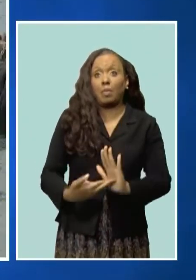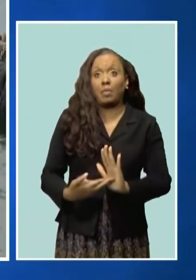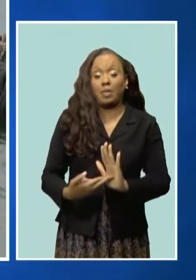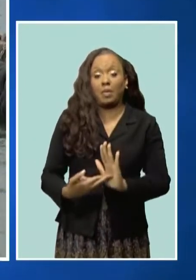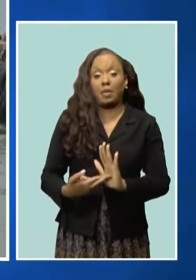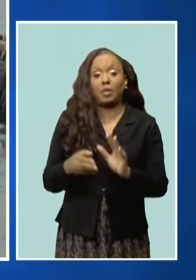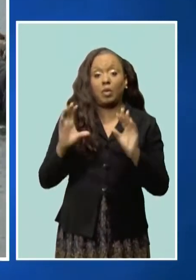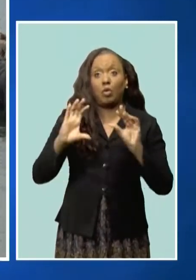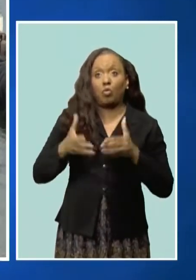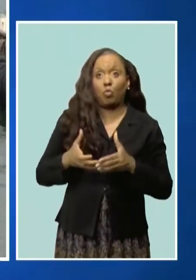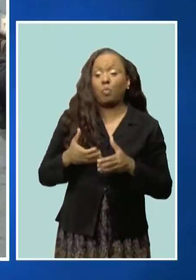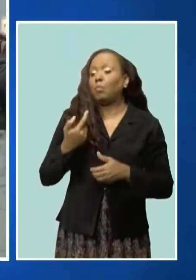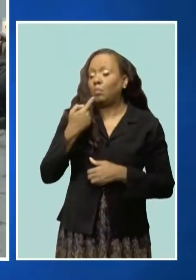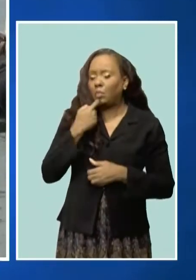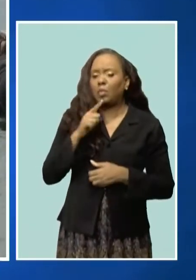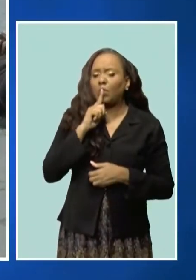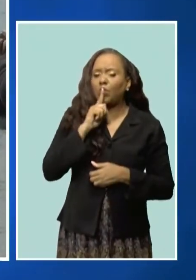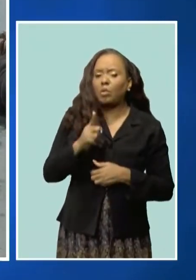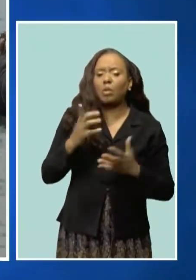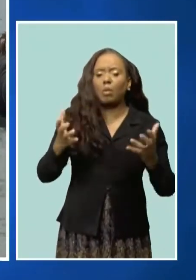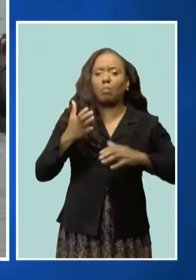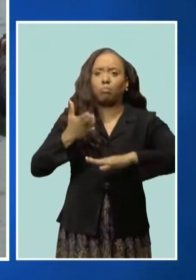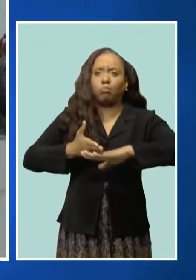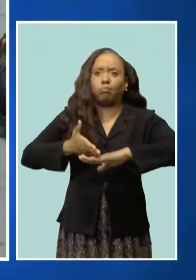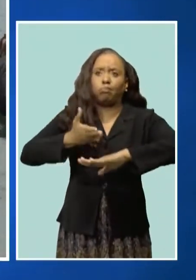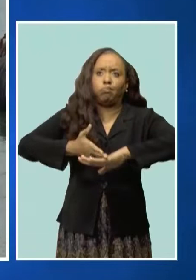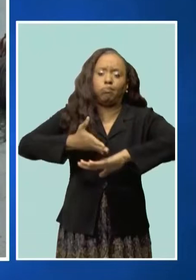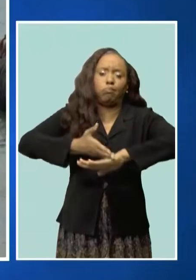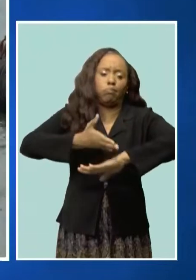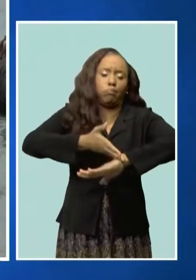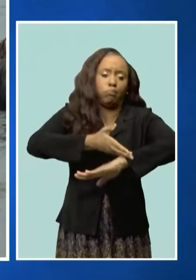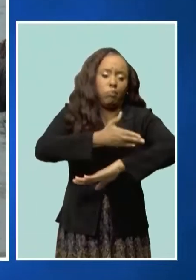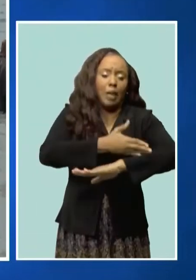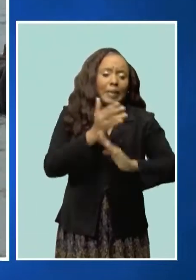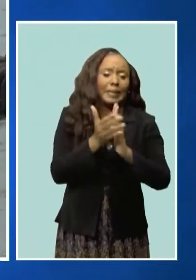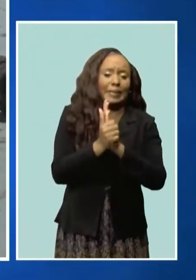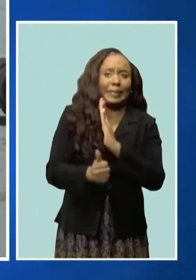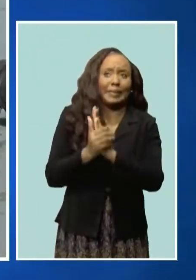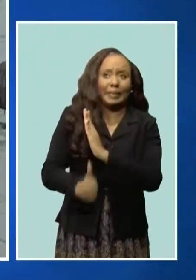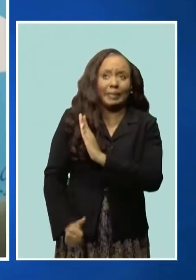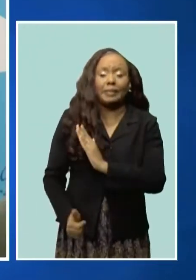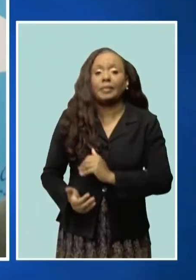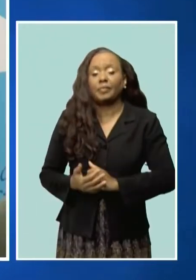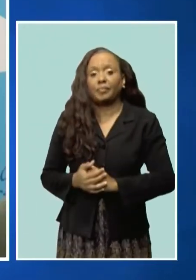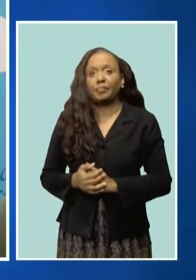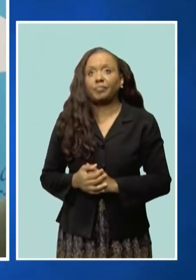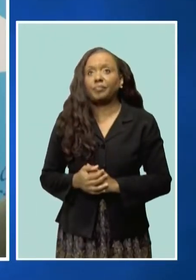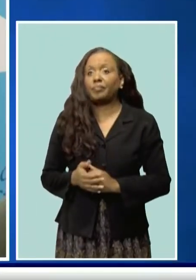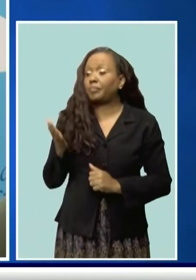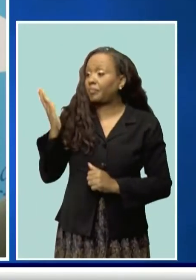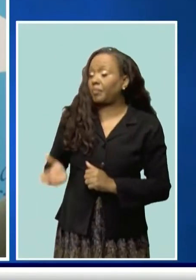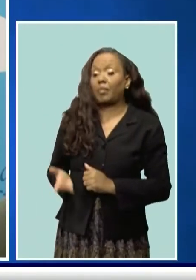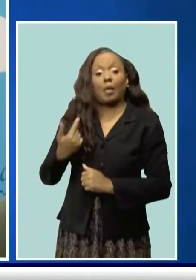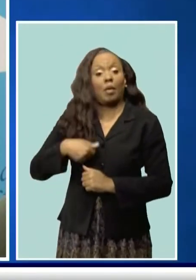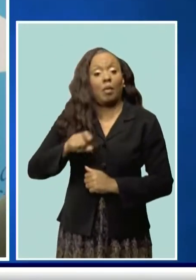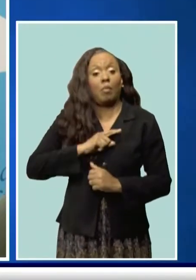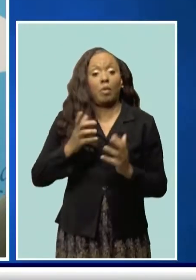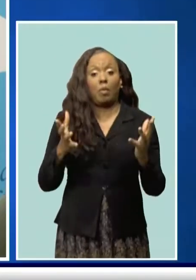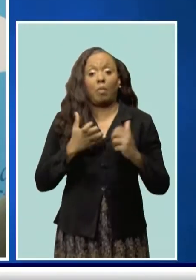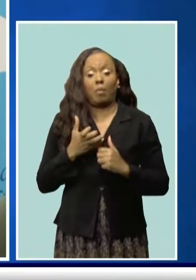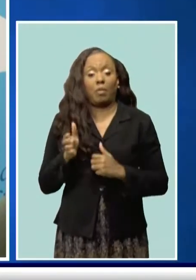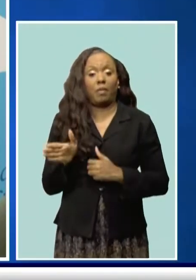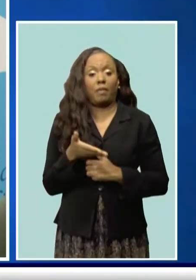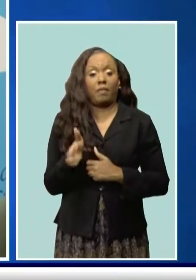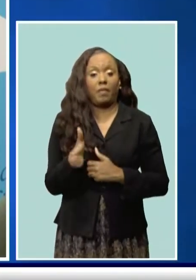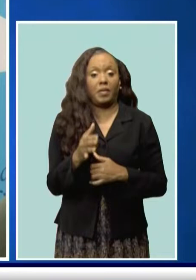it's all part of an effort to improve the skill sets in the industry. We are going to look at certifying the industry and making